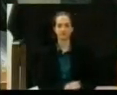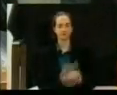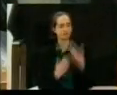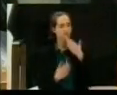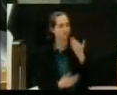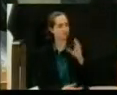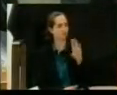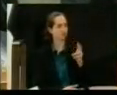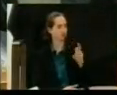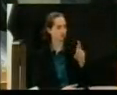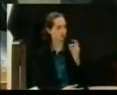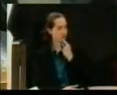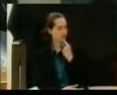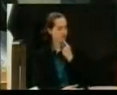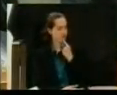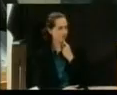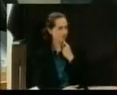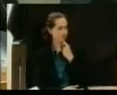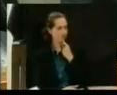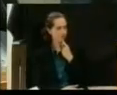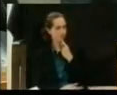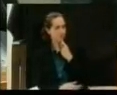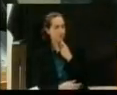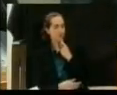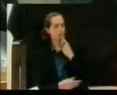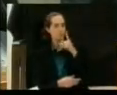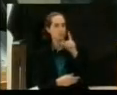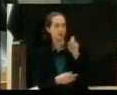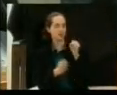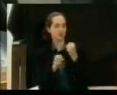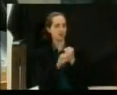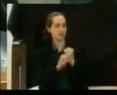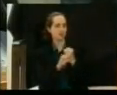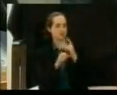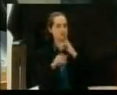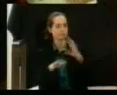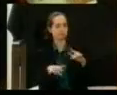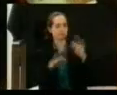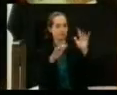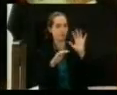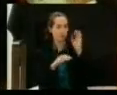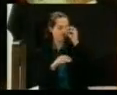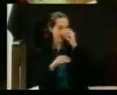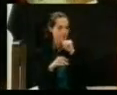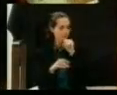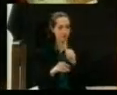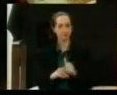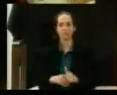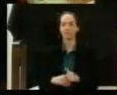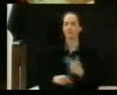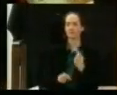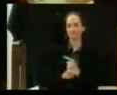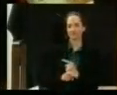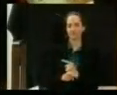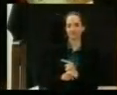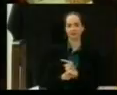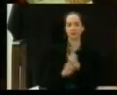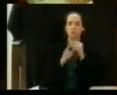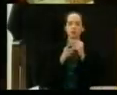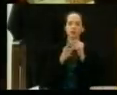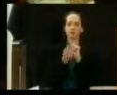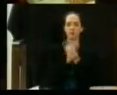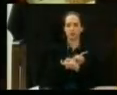that we are changing to 100-year flood, and your opinion is we're not. That's correct. We've changed some of the wording because the